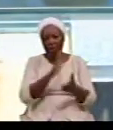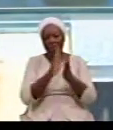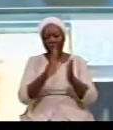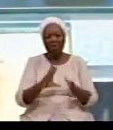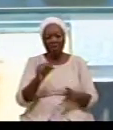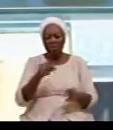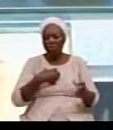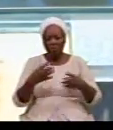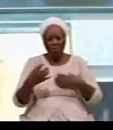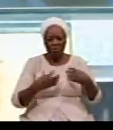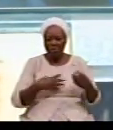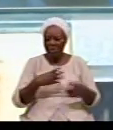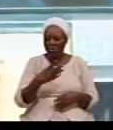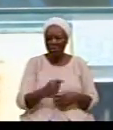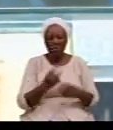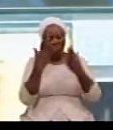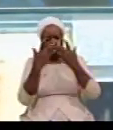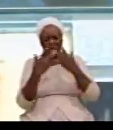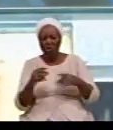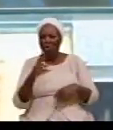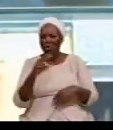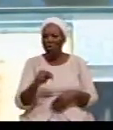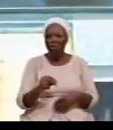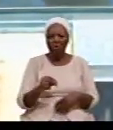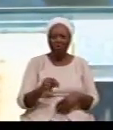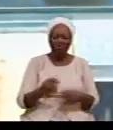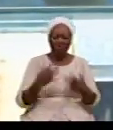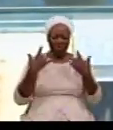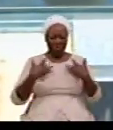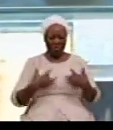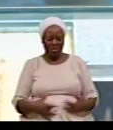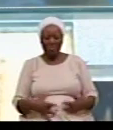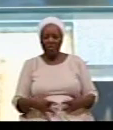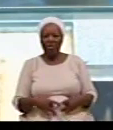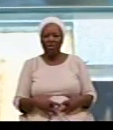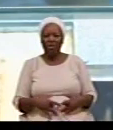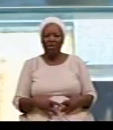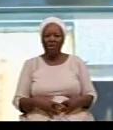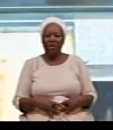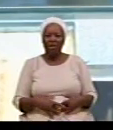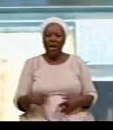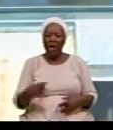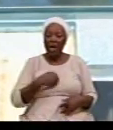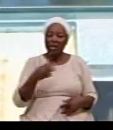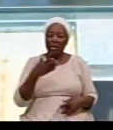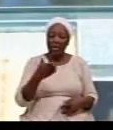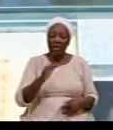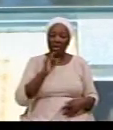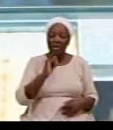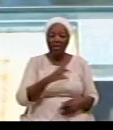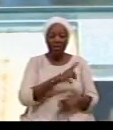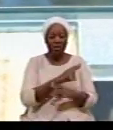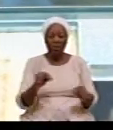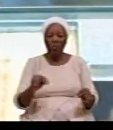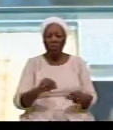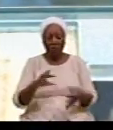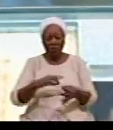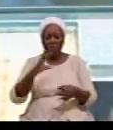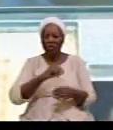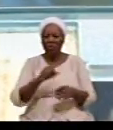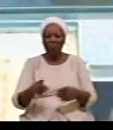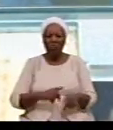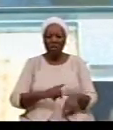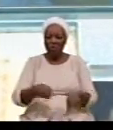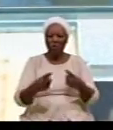despair. There's no discouragement. And there is no spirit of running away